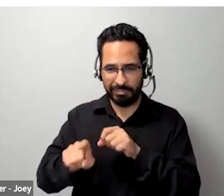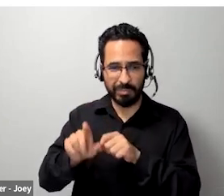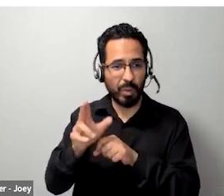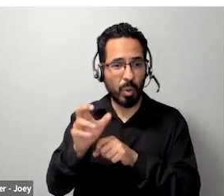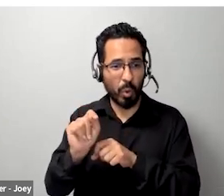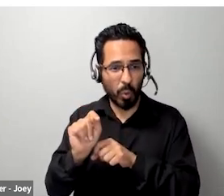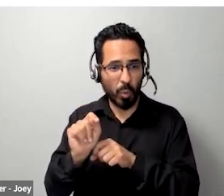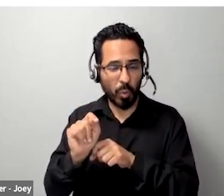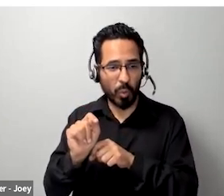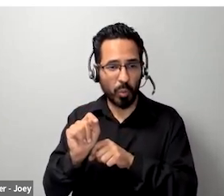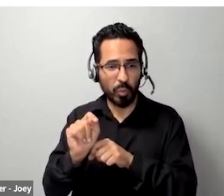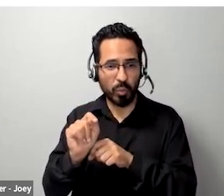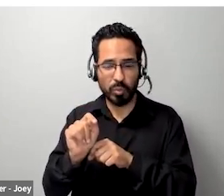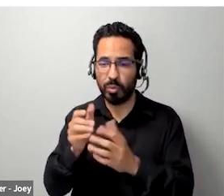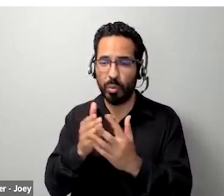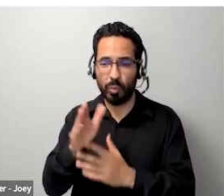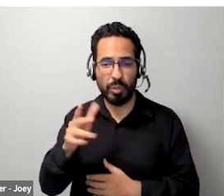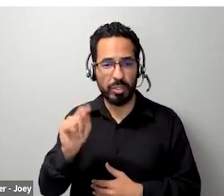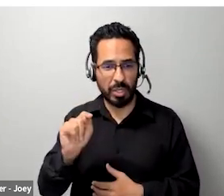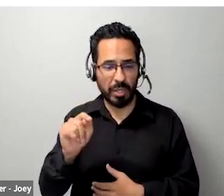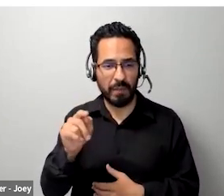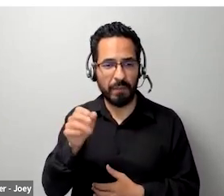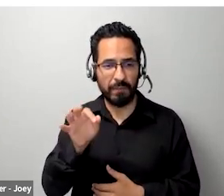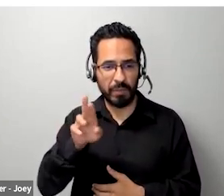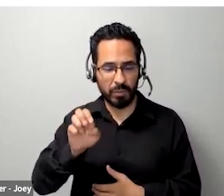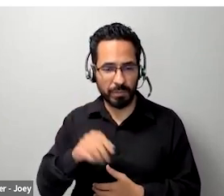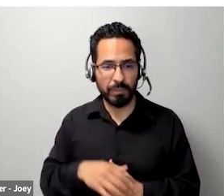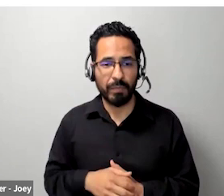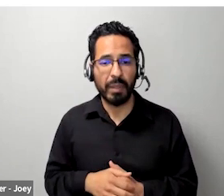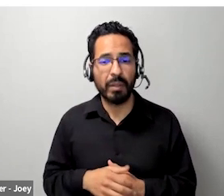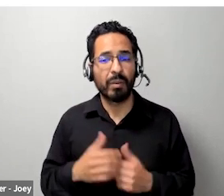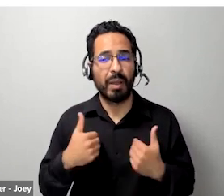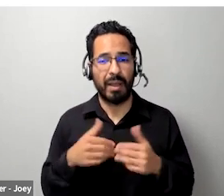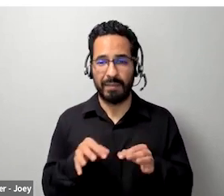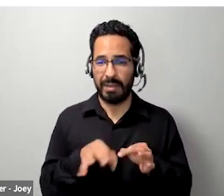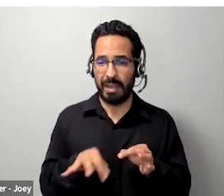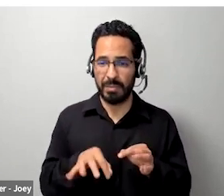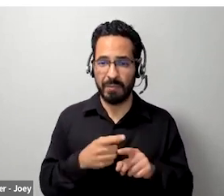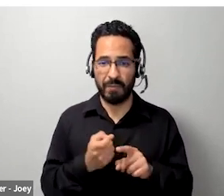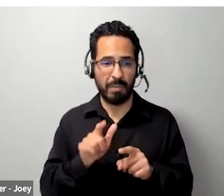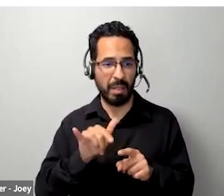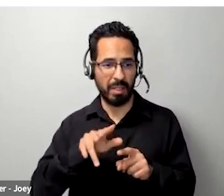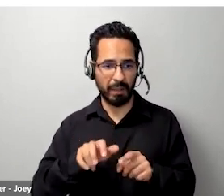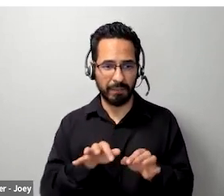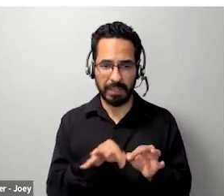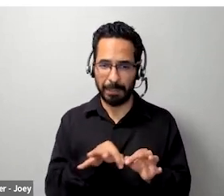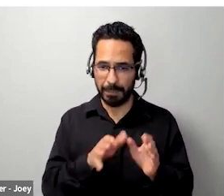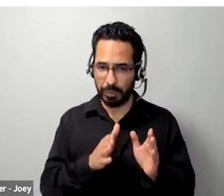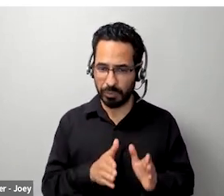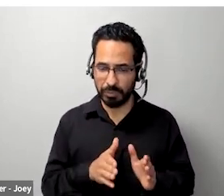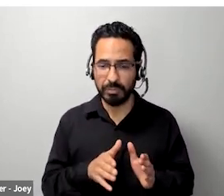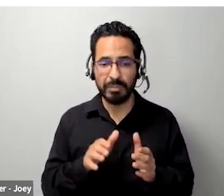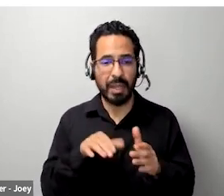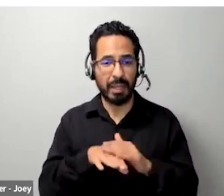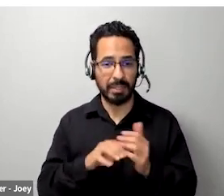and panelists through the chat feature. We have captions provided by a live captioner. So to access those, you can click